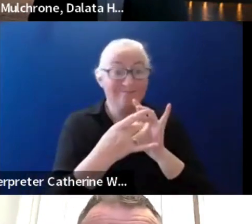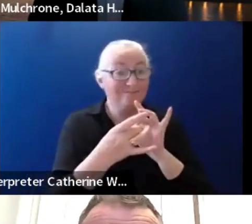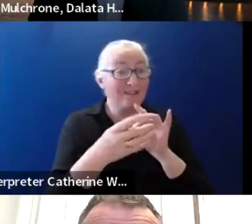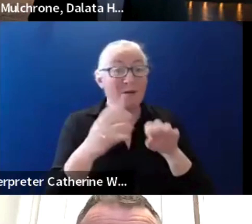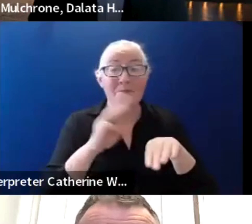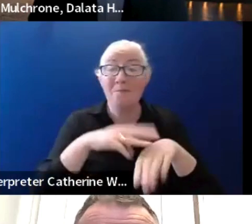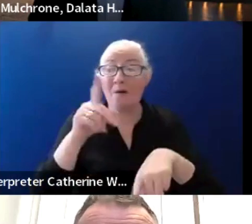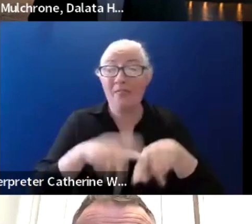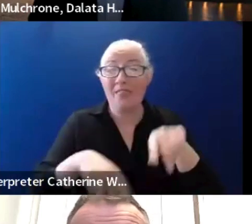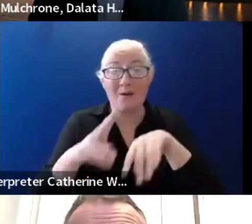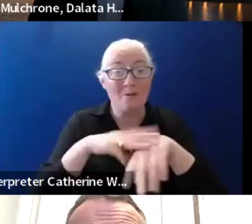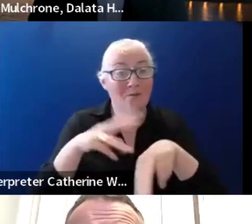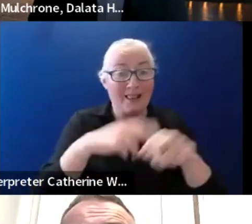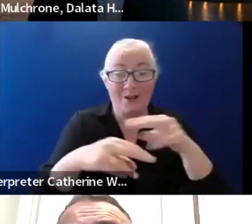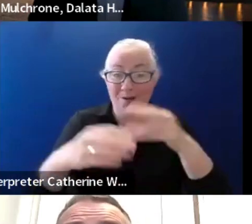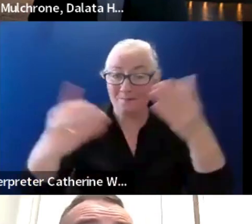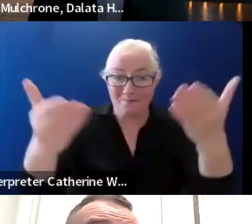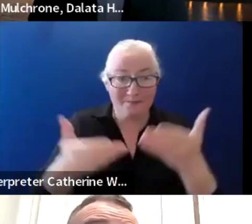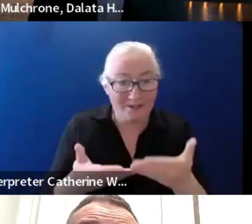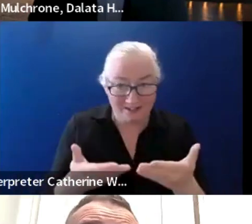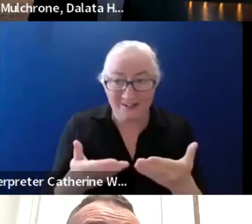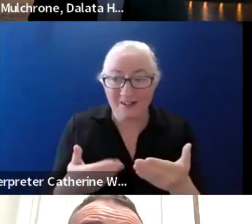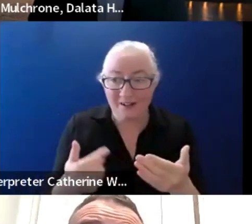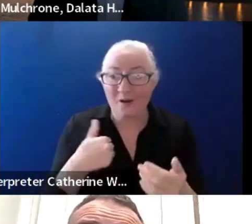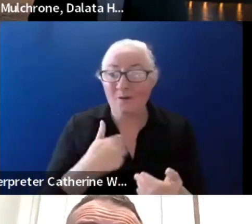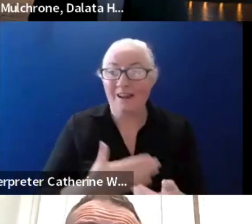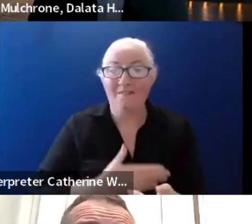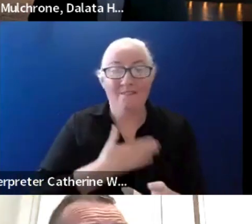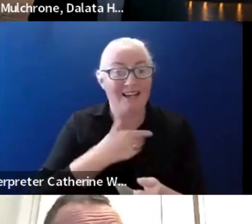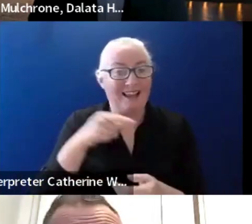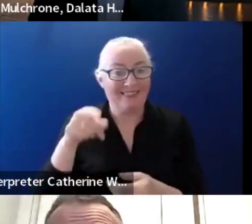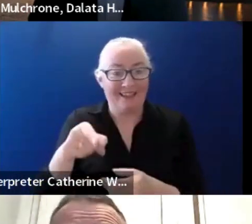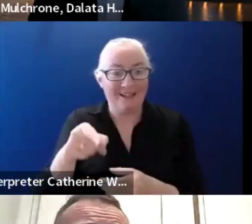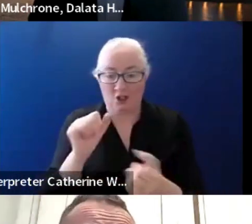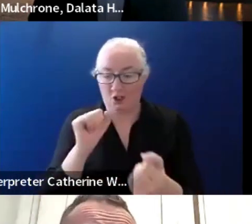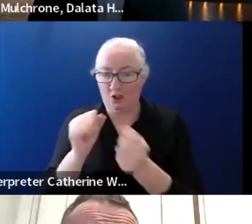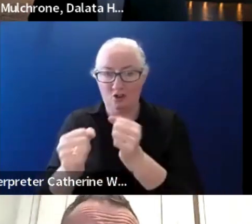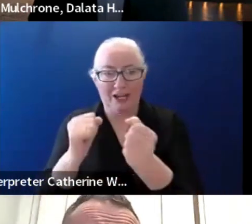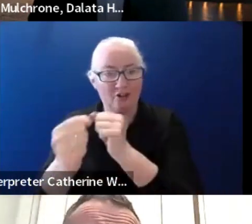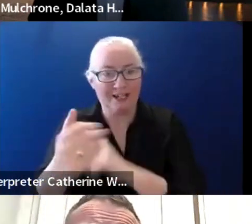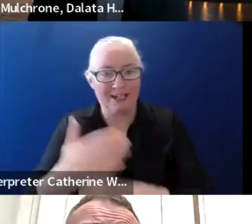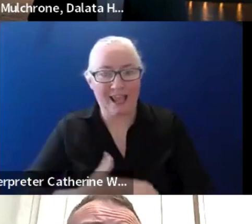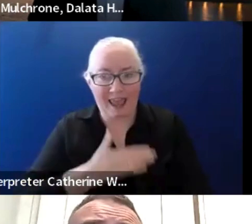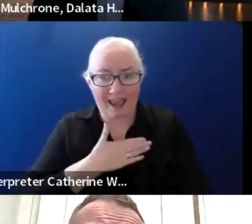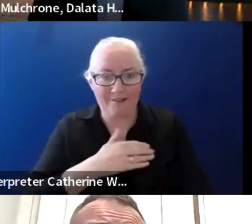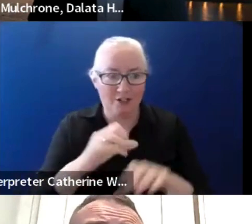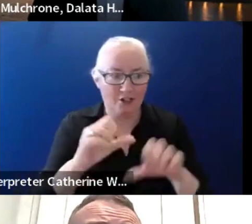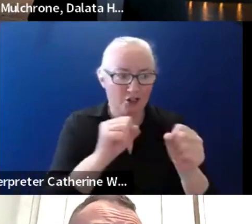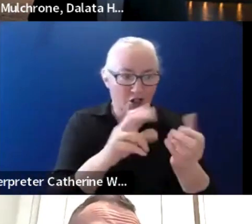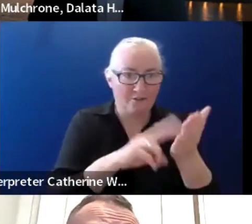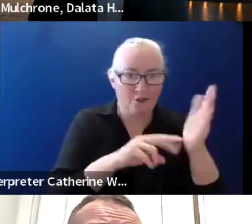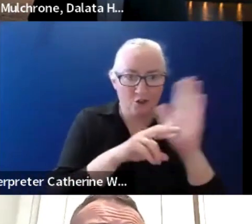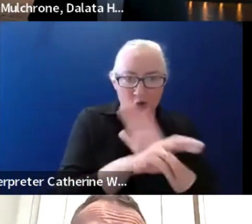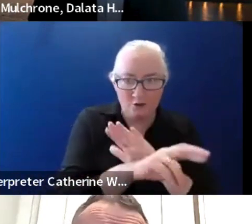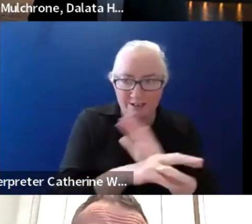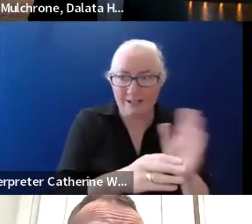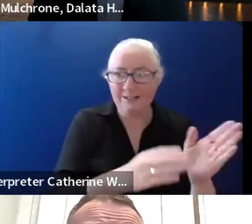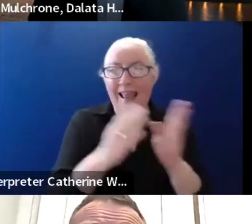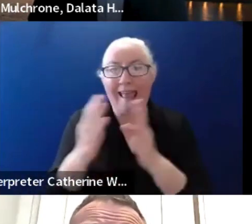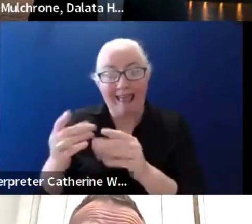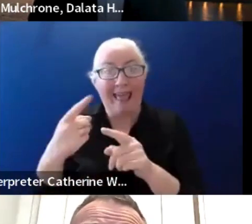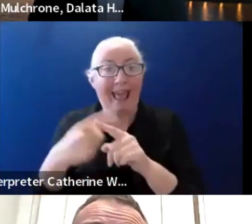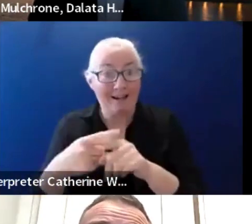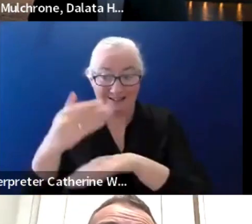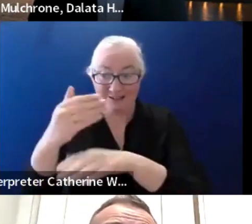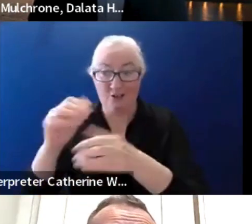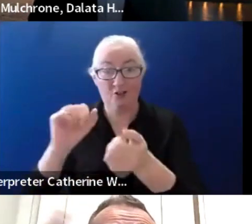welcome. We really feel that this is changing lives. It's changing the lives of the service users, but crucially, it's changing the lives of the